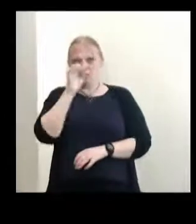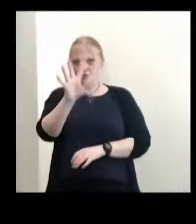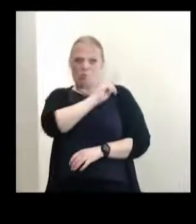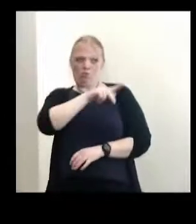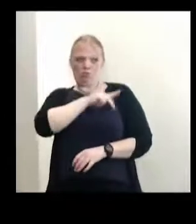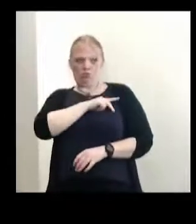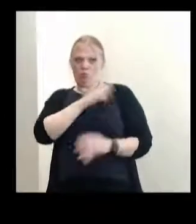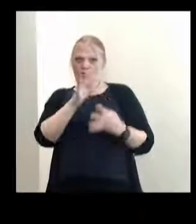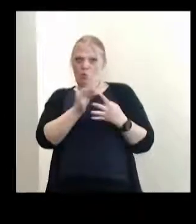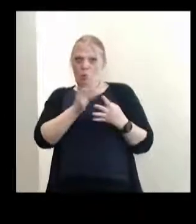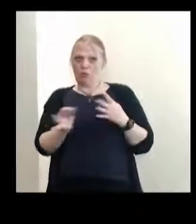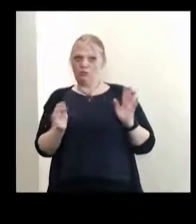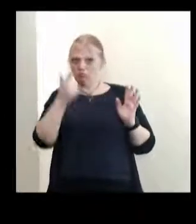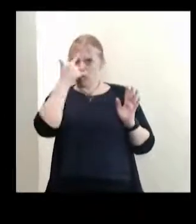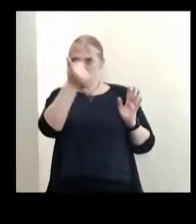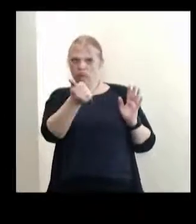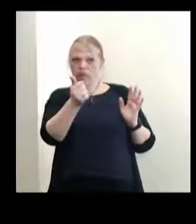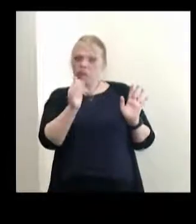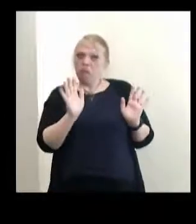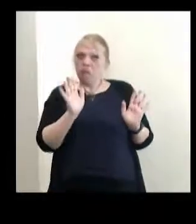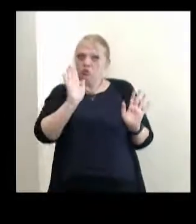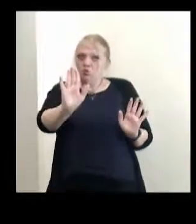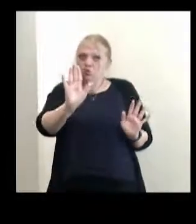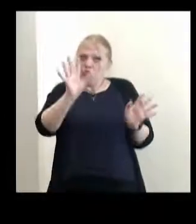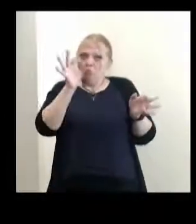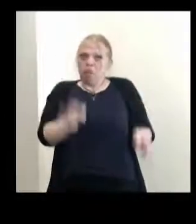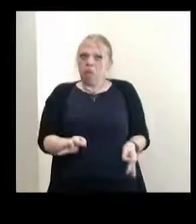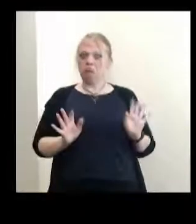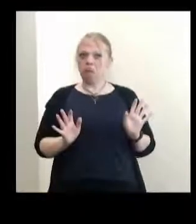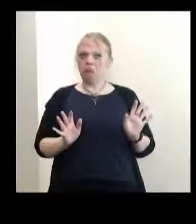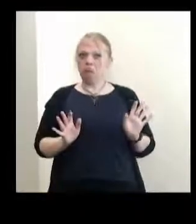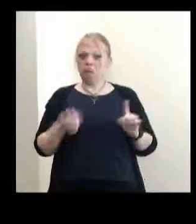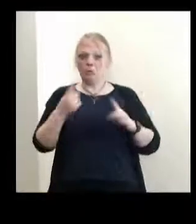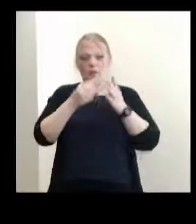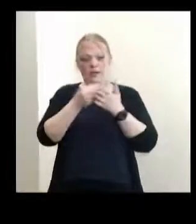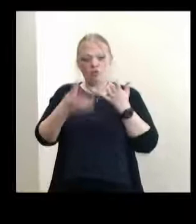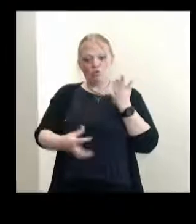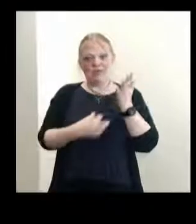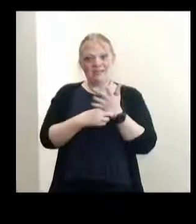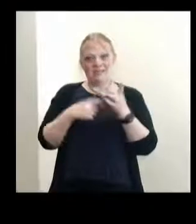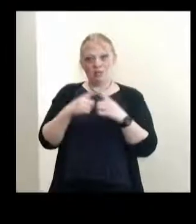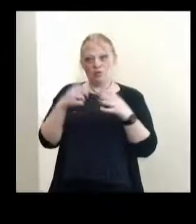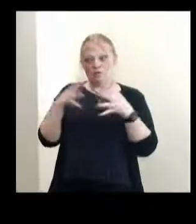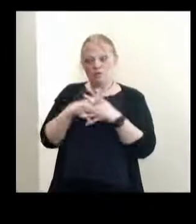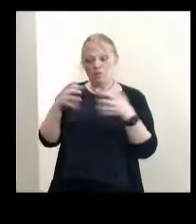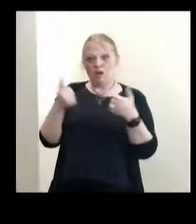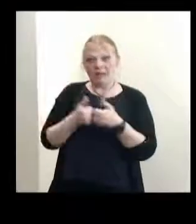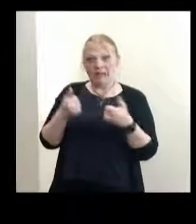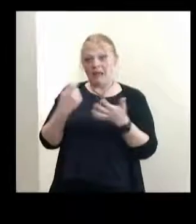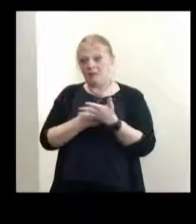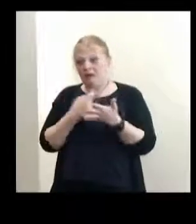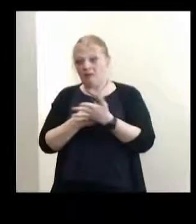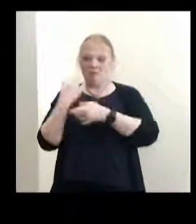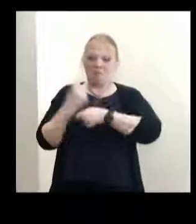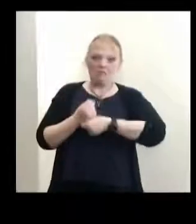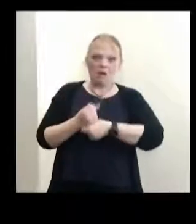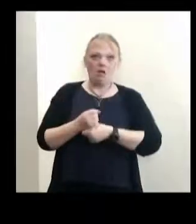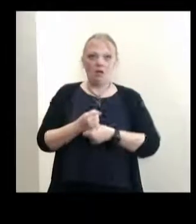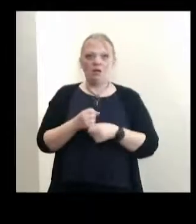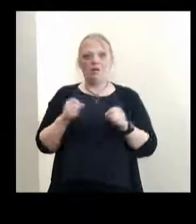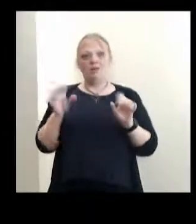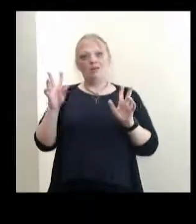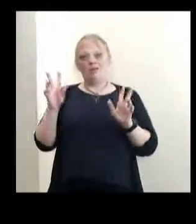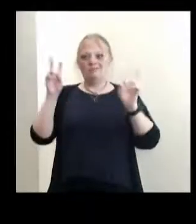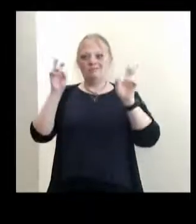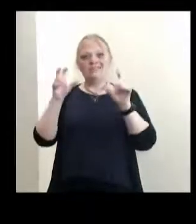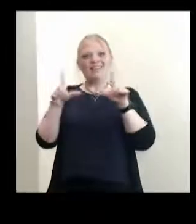choice, well, it's your own personal choice. When you buy a ticket to a football game or a hockey game or a baseball game, it's a license to enter